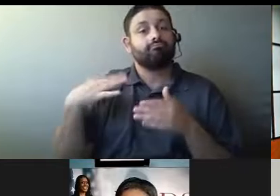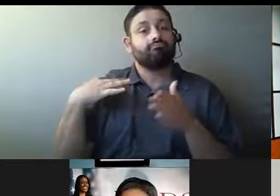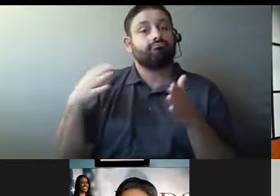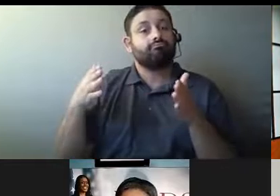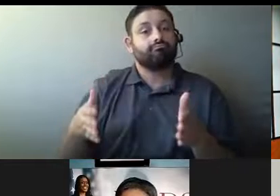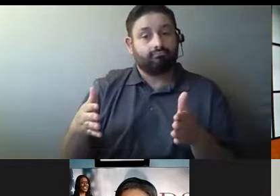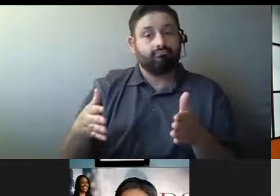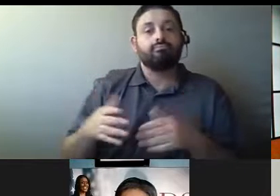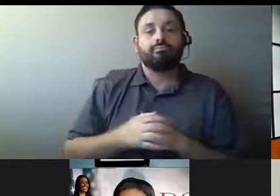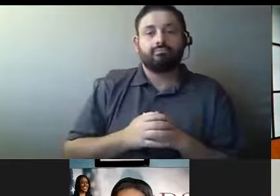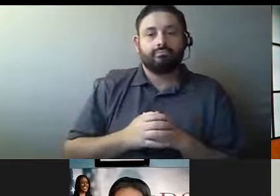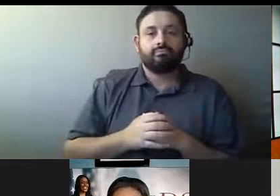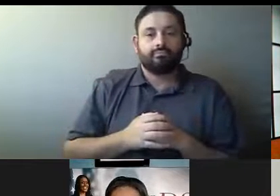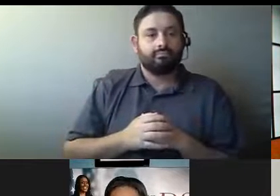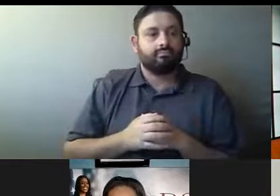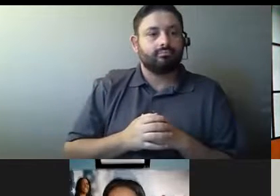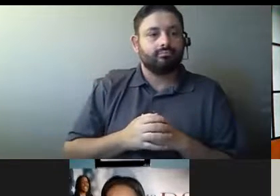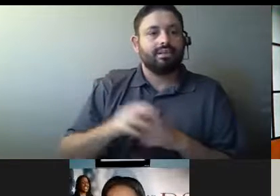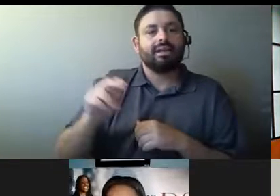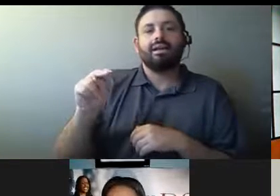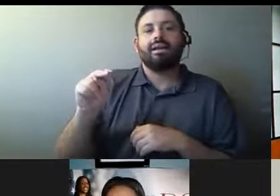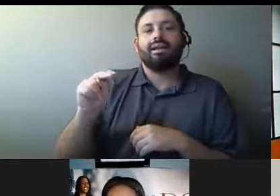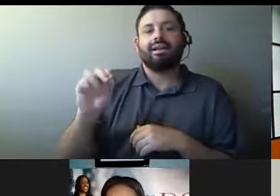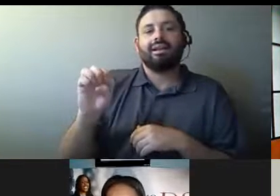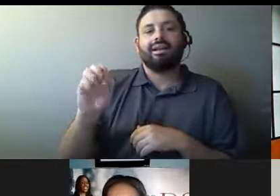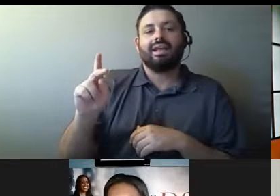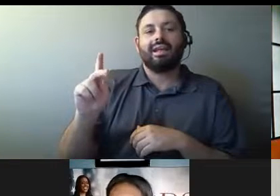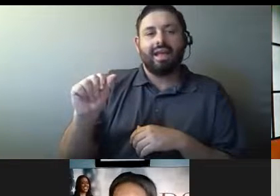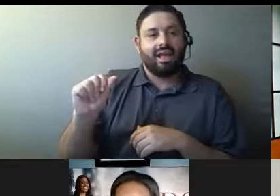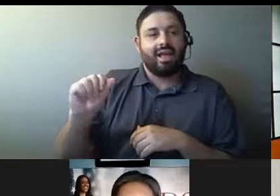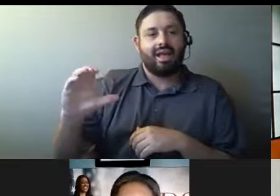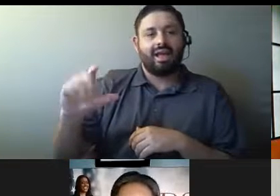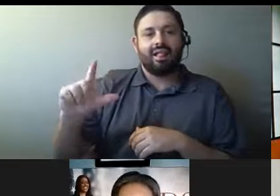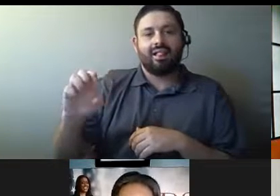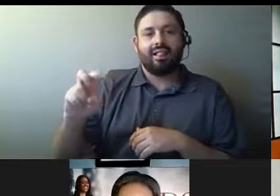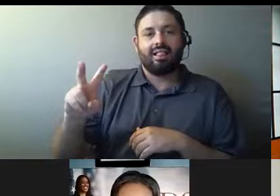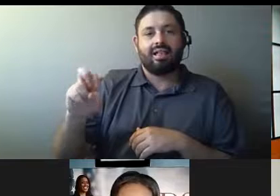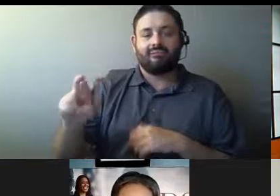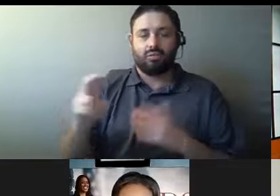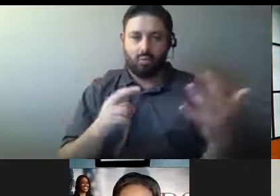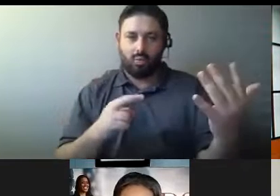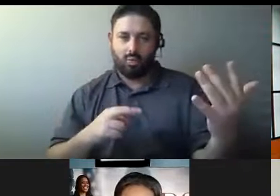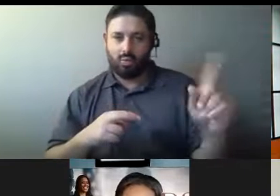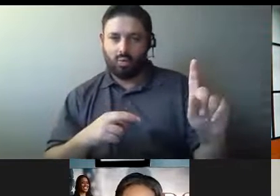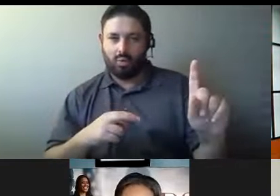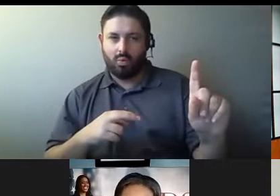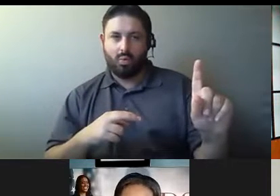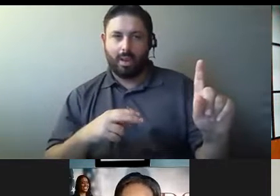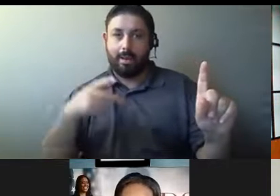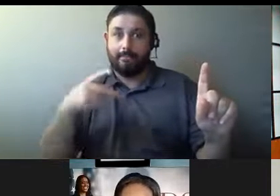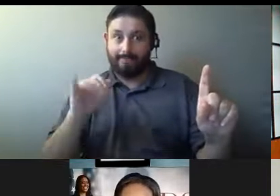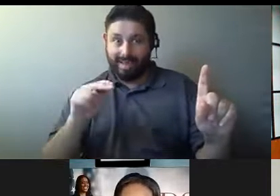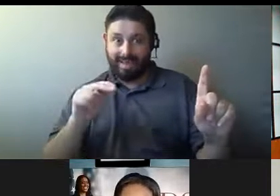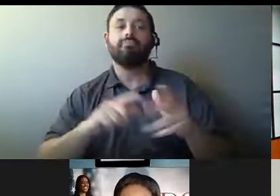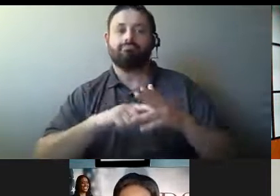question is Nika Cleaver. Ready, Nika? And I'll wait until you're pinned. I'll wait until you're pinned. Just start